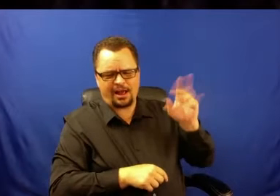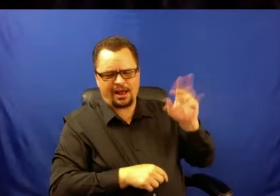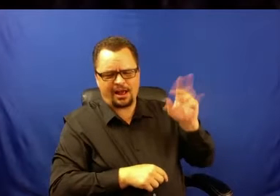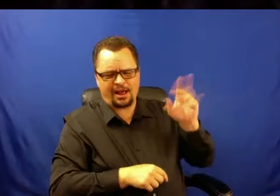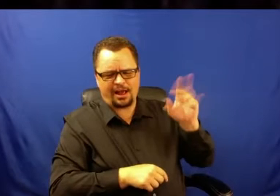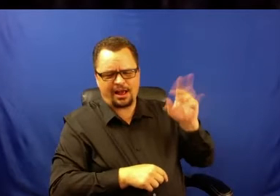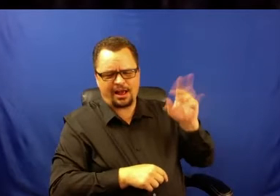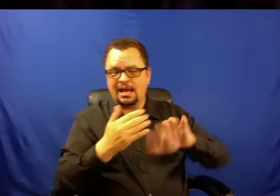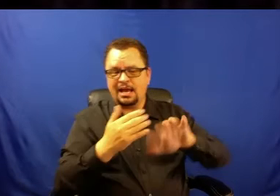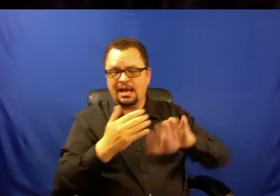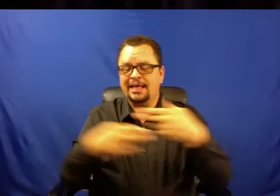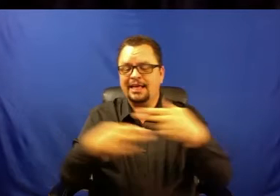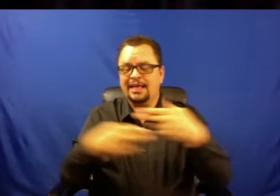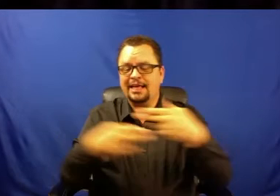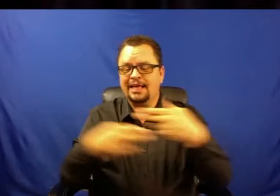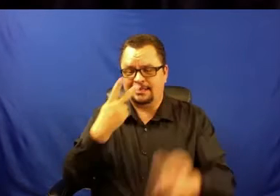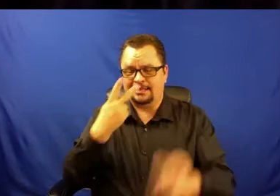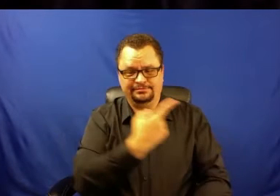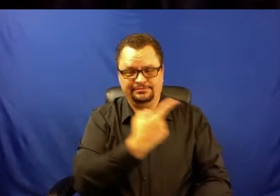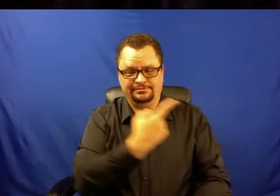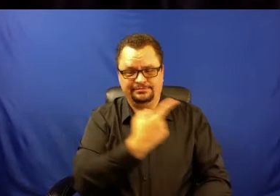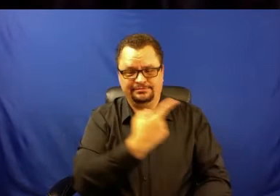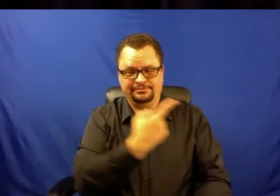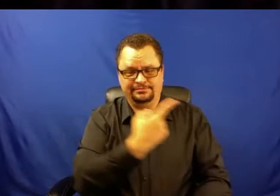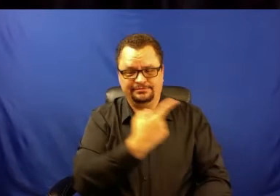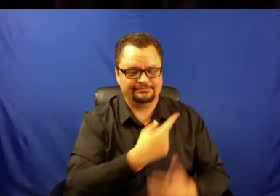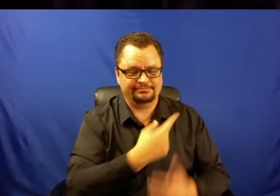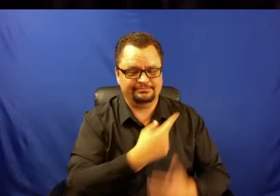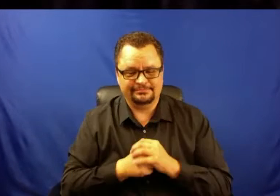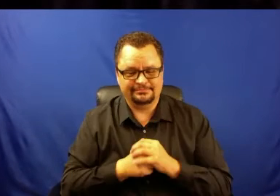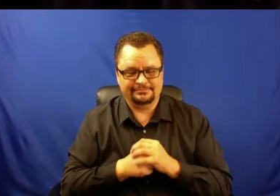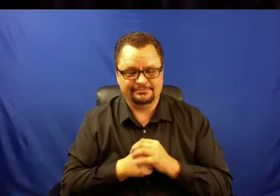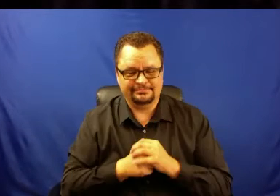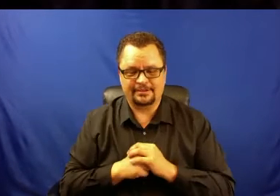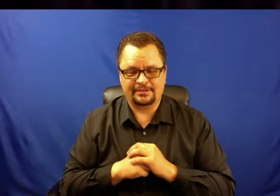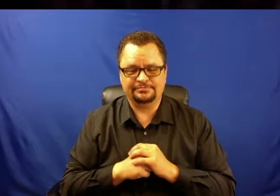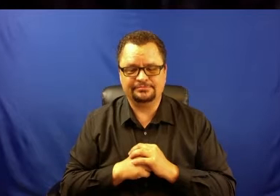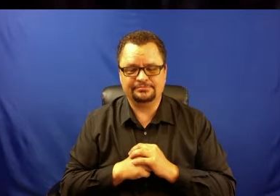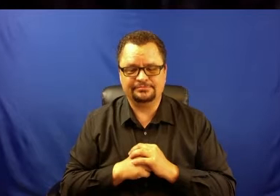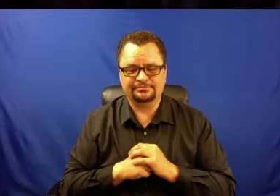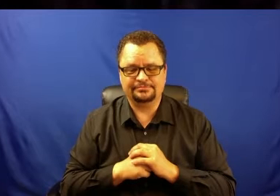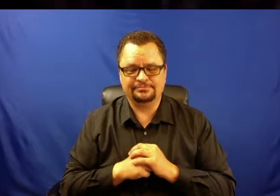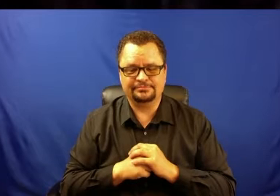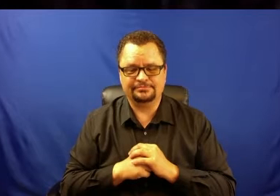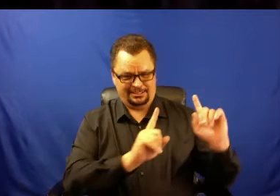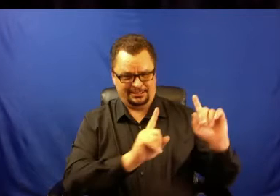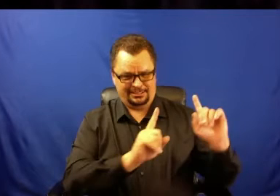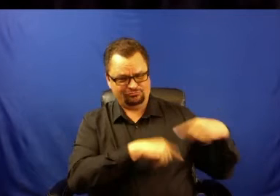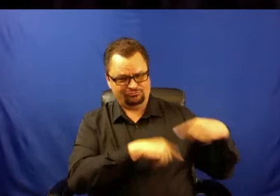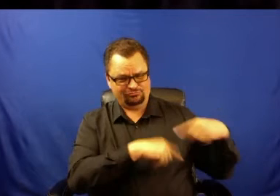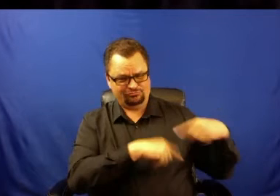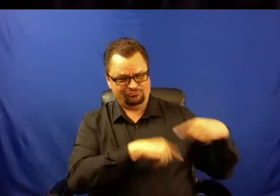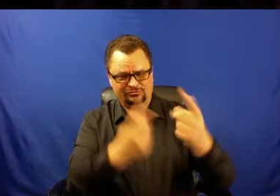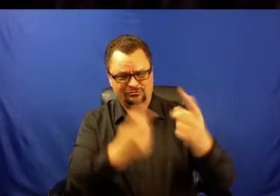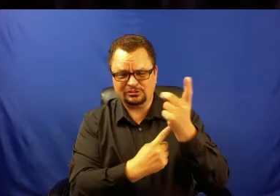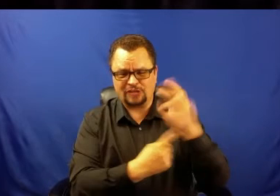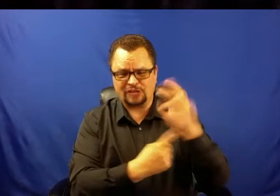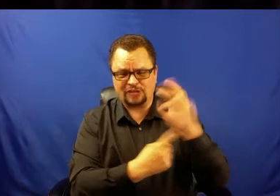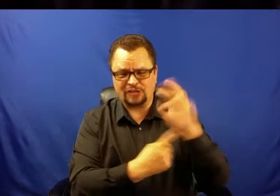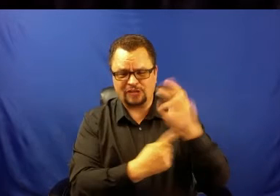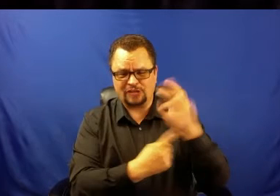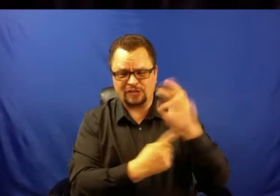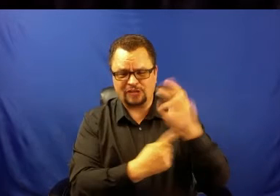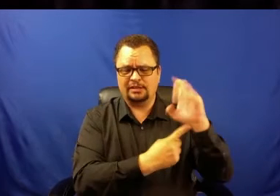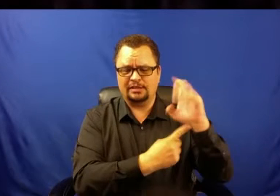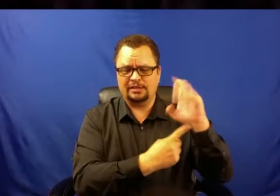So throughout all of this, as Dr. Bernhansel mentioned, routine collaboration with our school partners has been imperative, and we